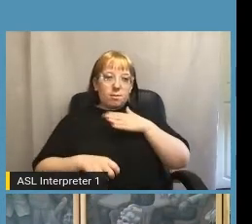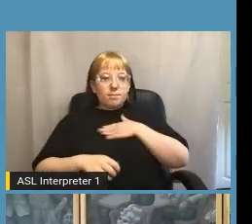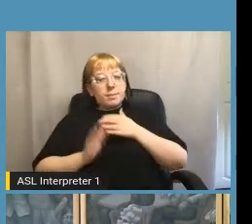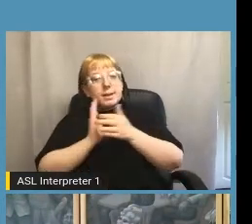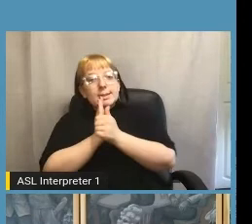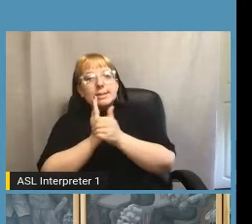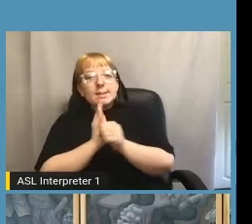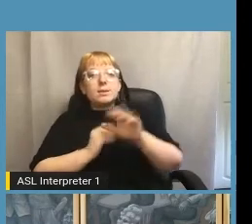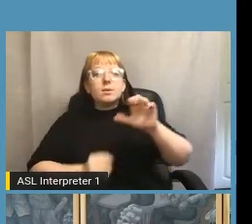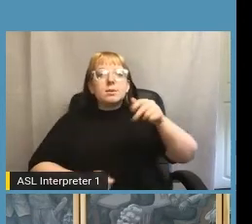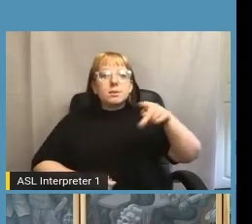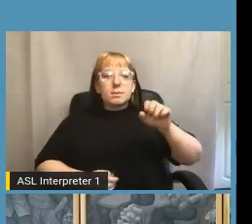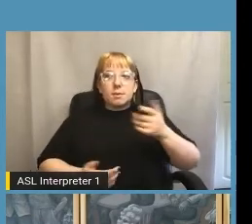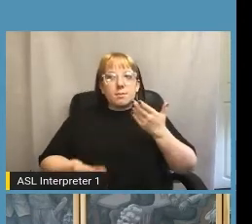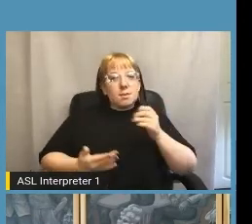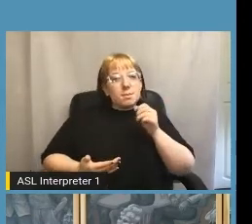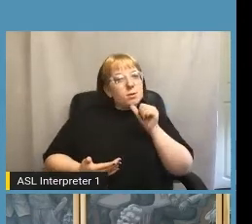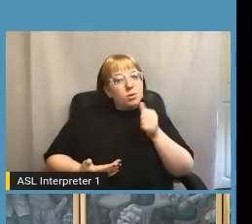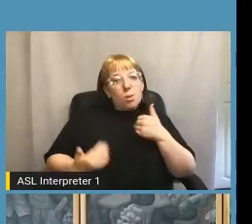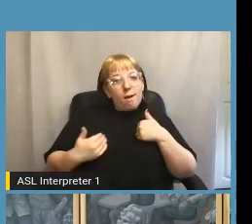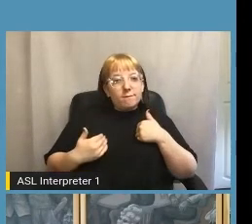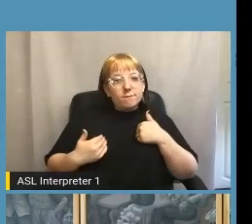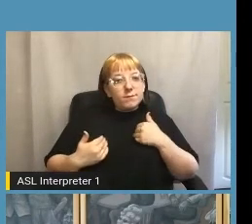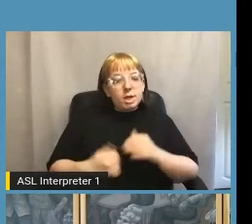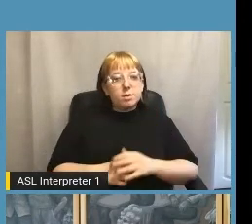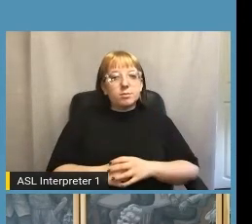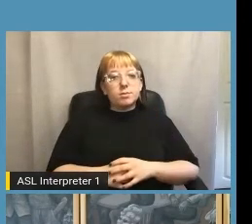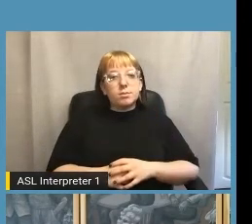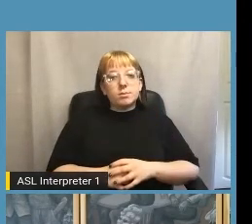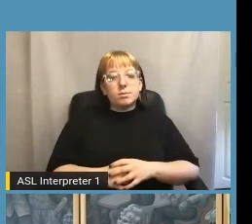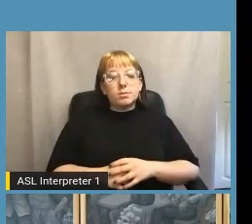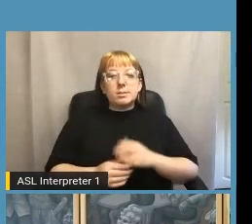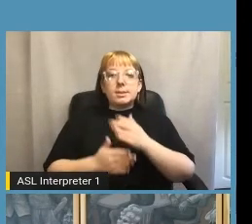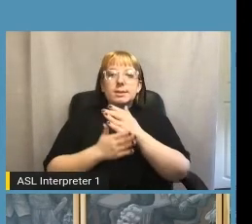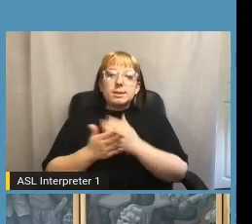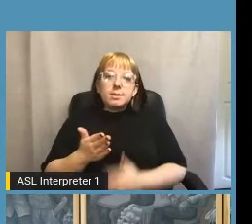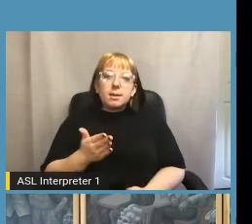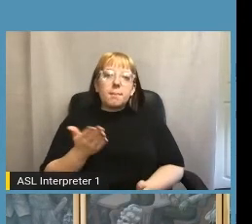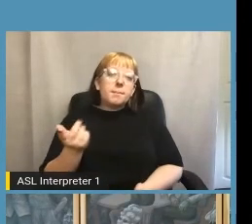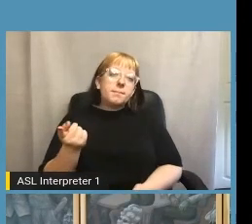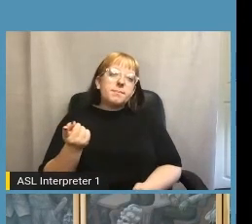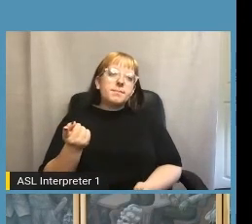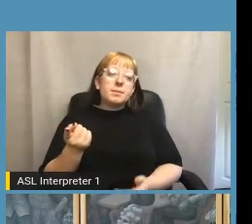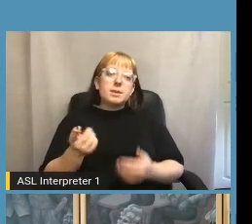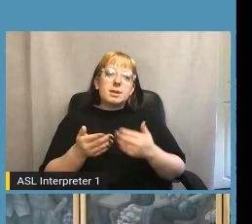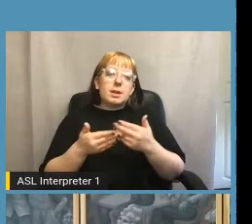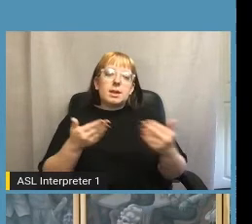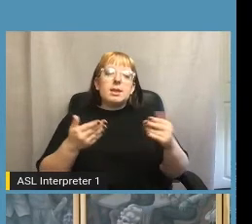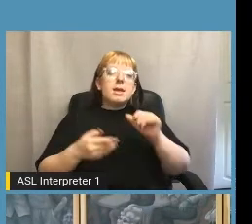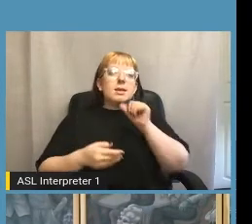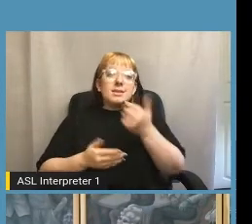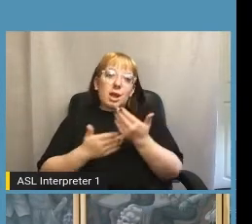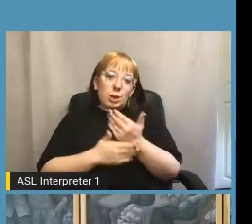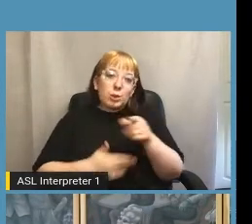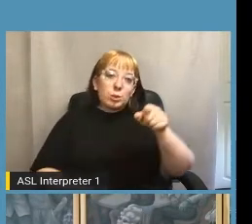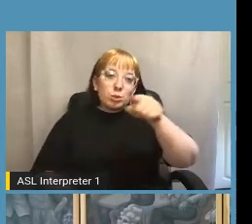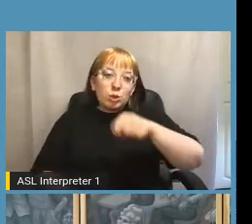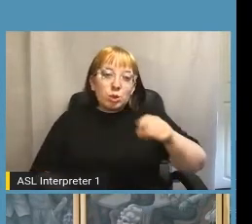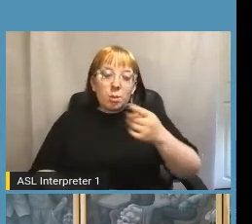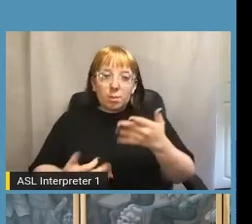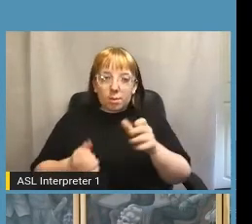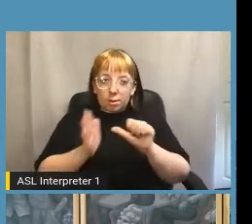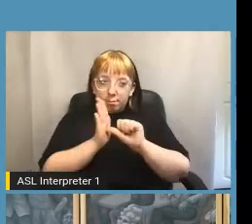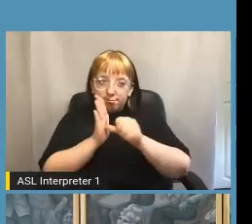necessarily already have. Some of these are things that are probably not going to be new to you, but I did want to reiterate them